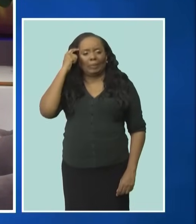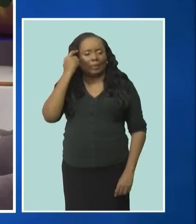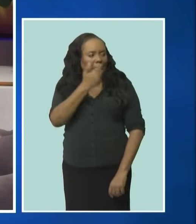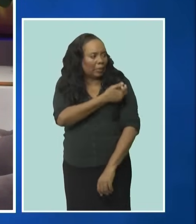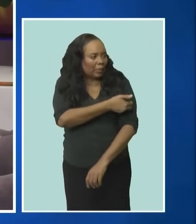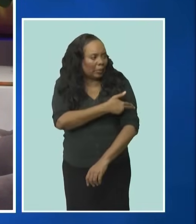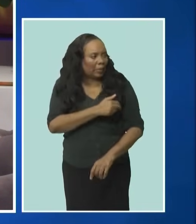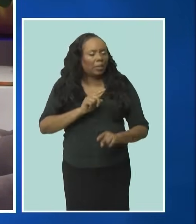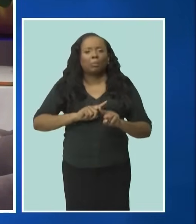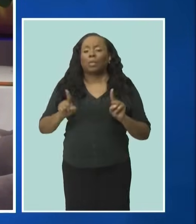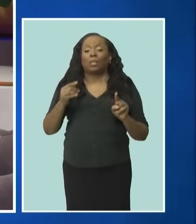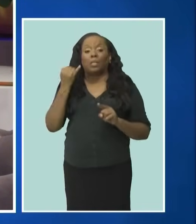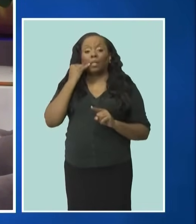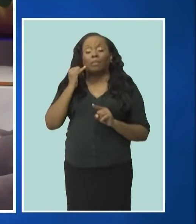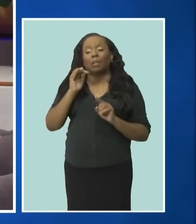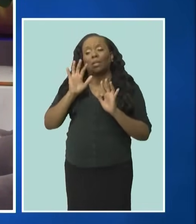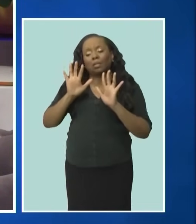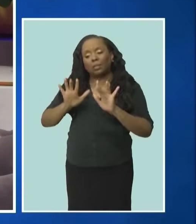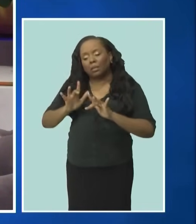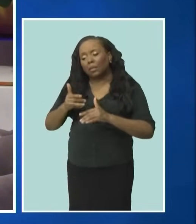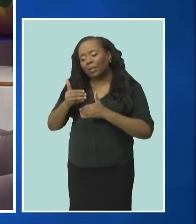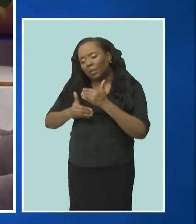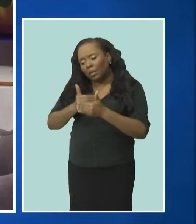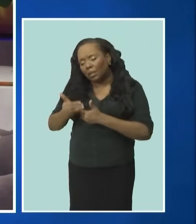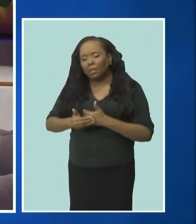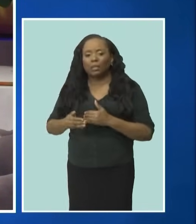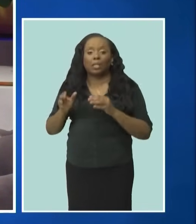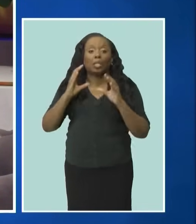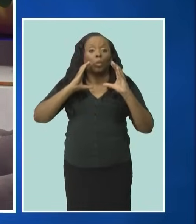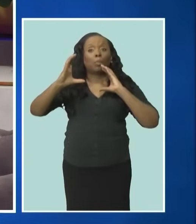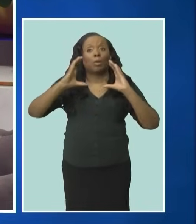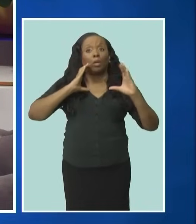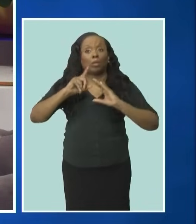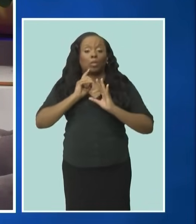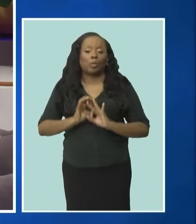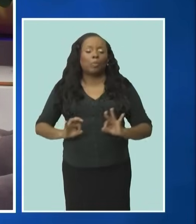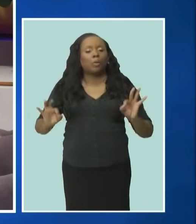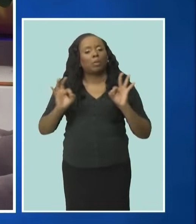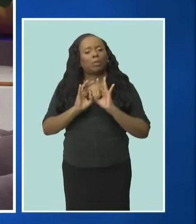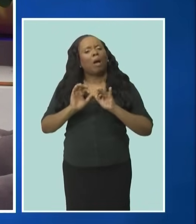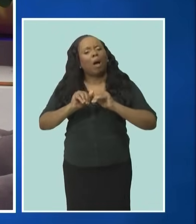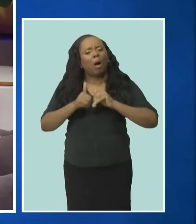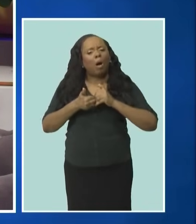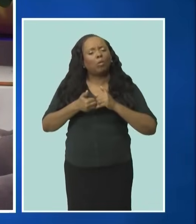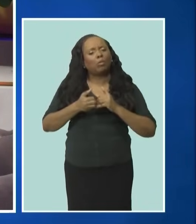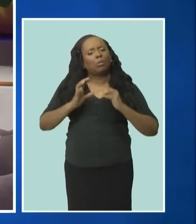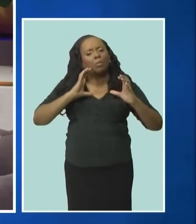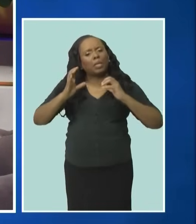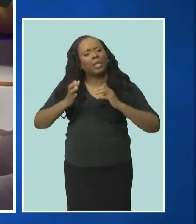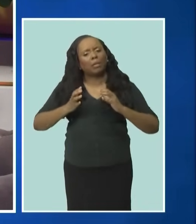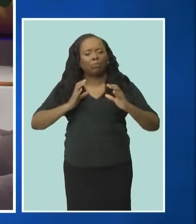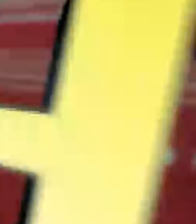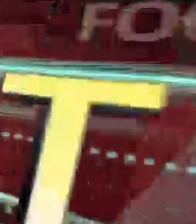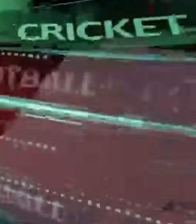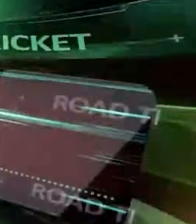you're empathetic, you communicate. It's all about communication and how you do it. And we find that we get better